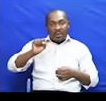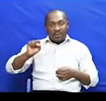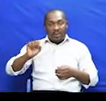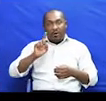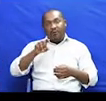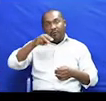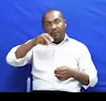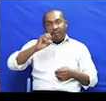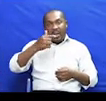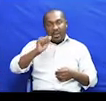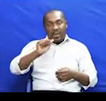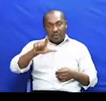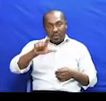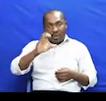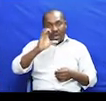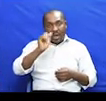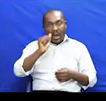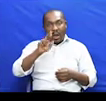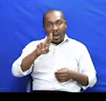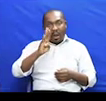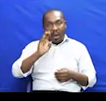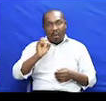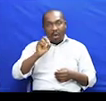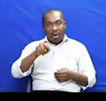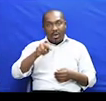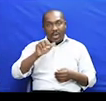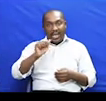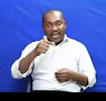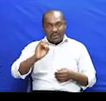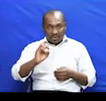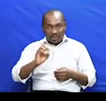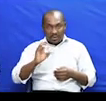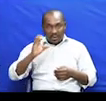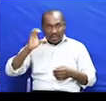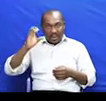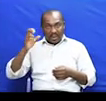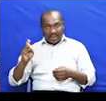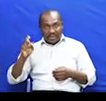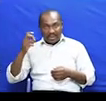were 2.12 gram